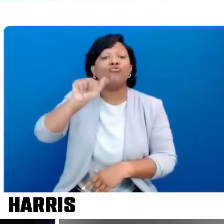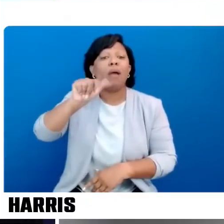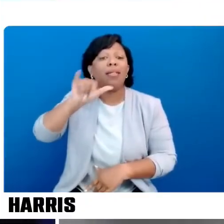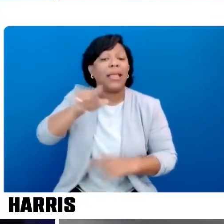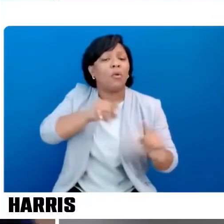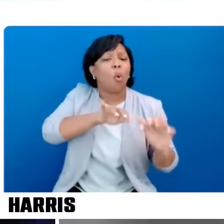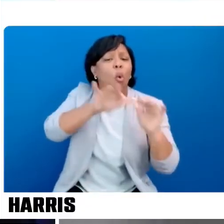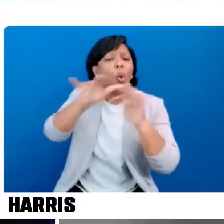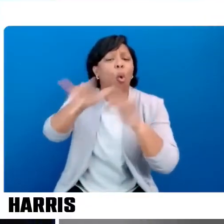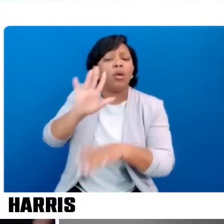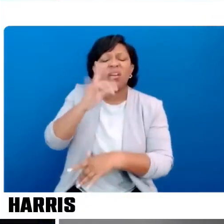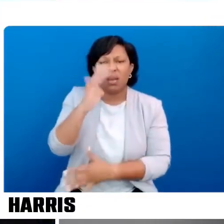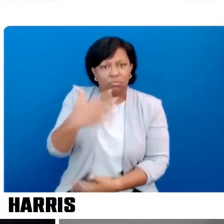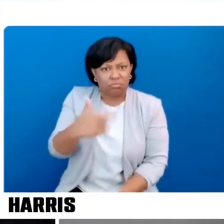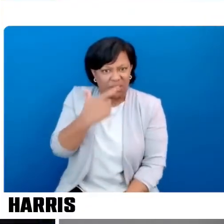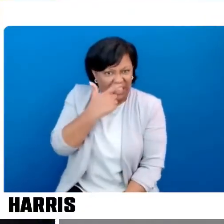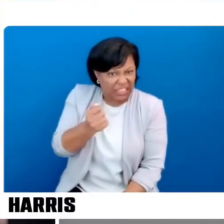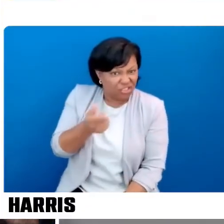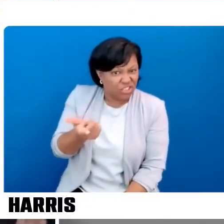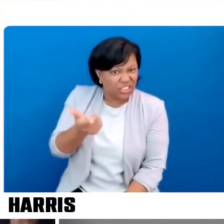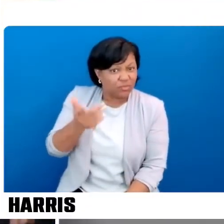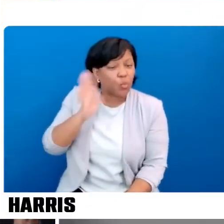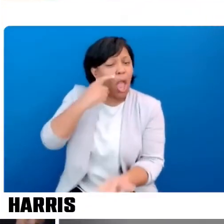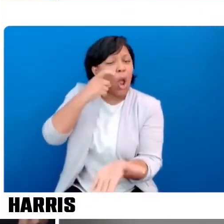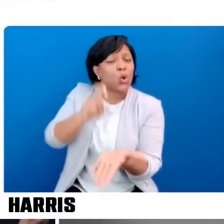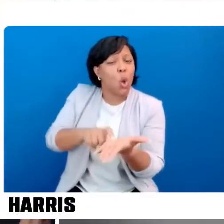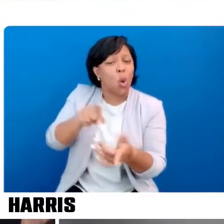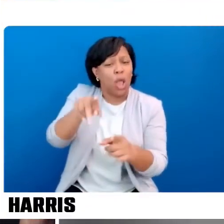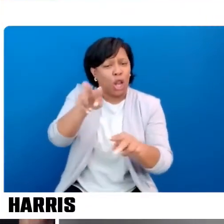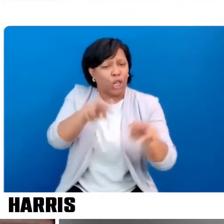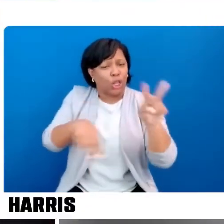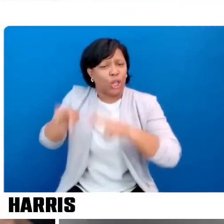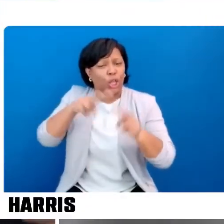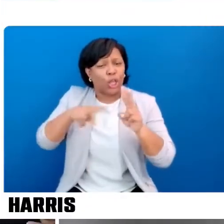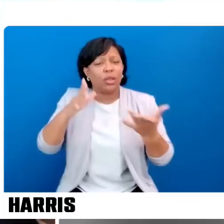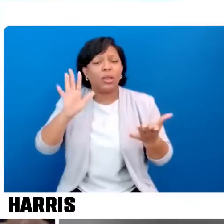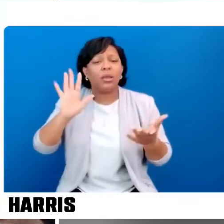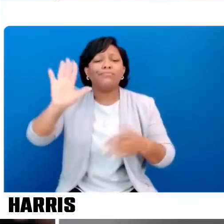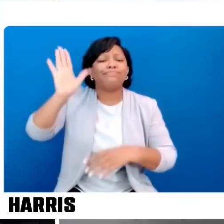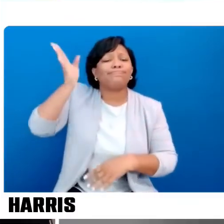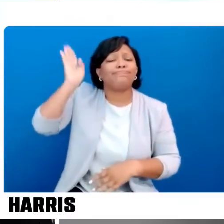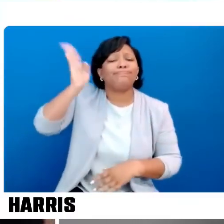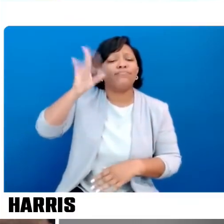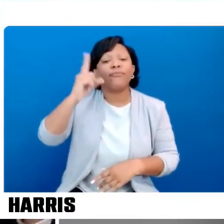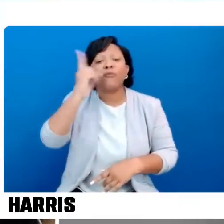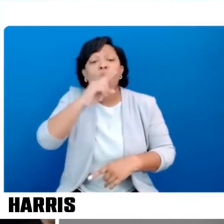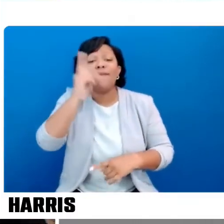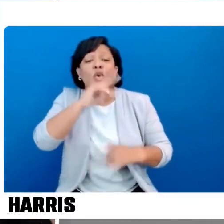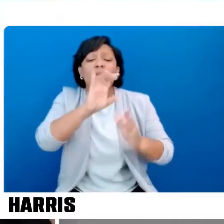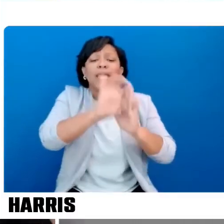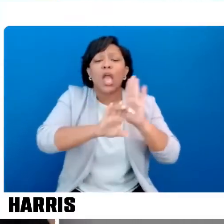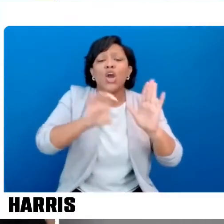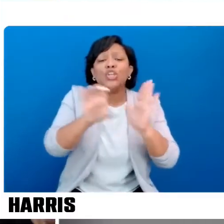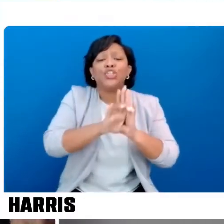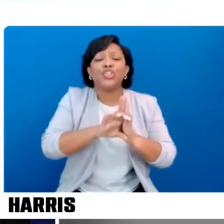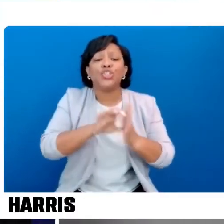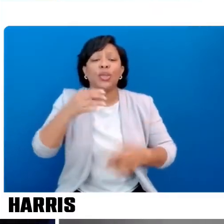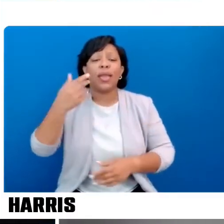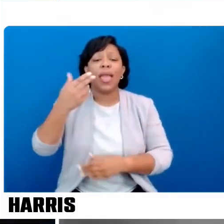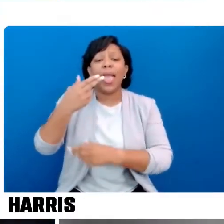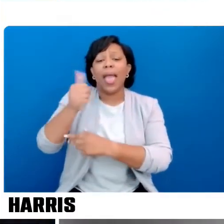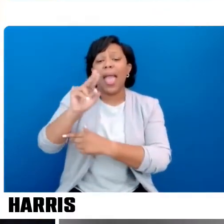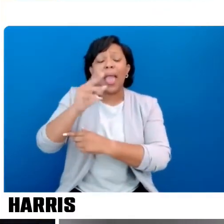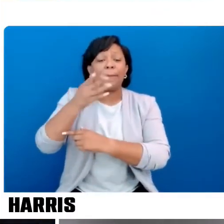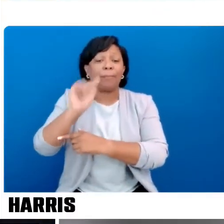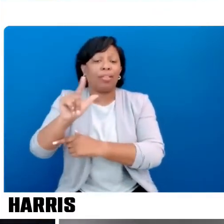course of his rallies, he talks about fictional characters like Hannibal Lecter. He will talk about windmills cause cancer. And